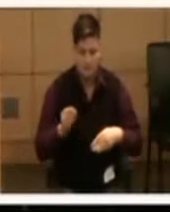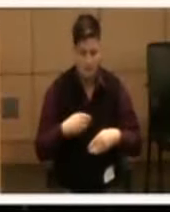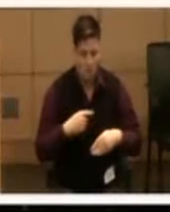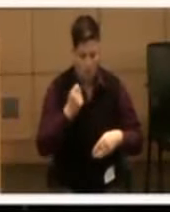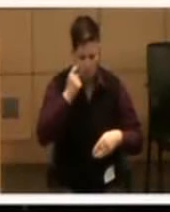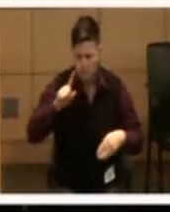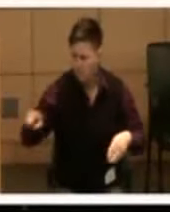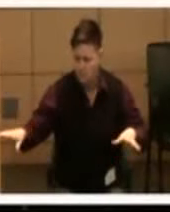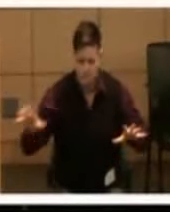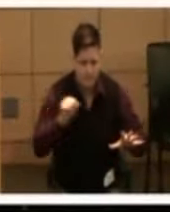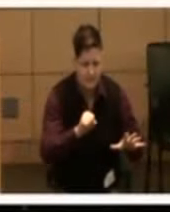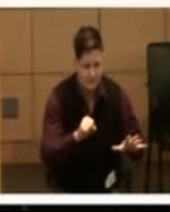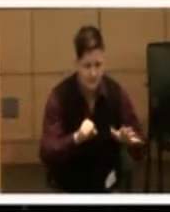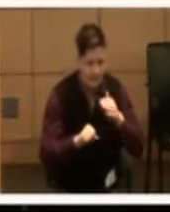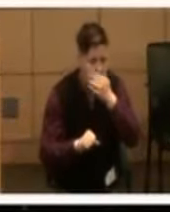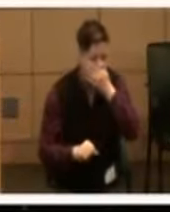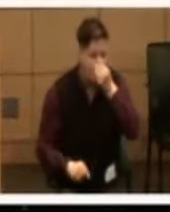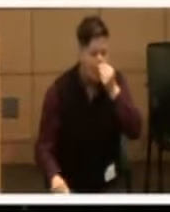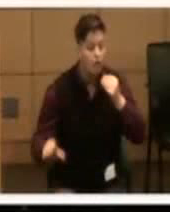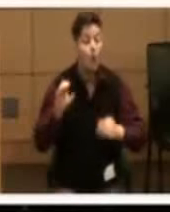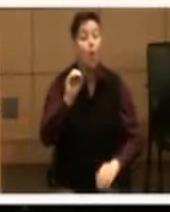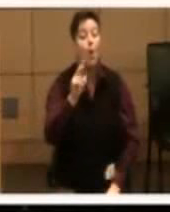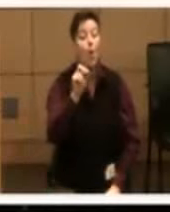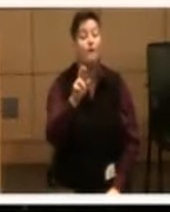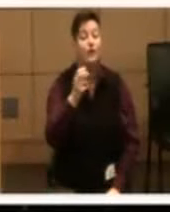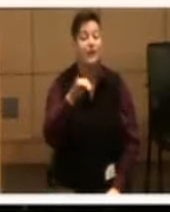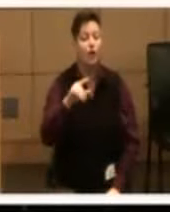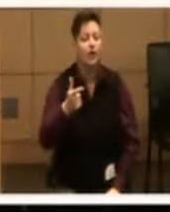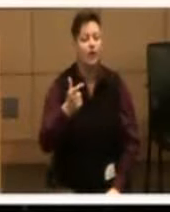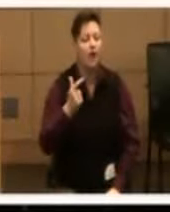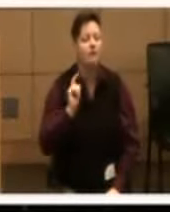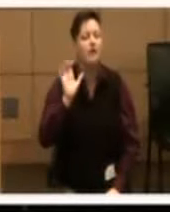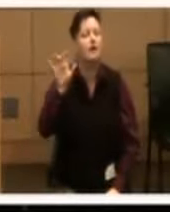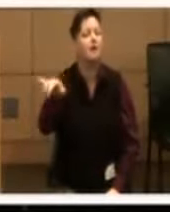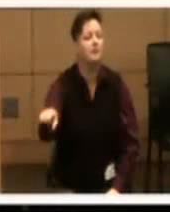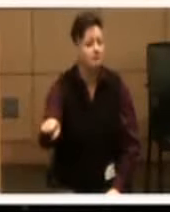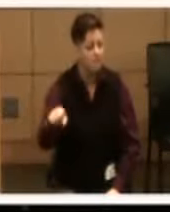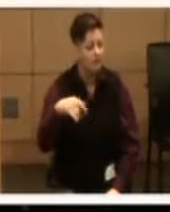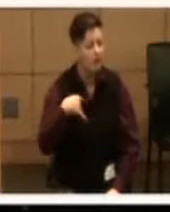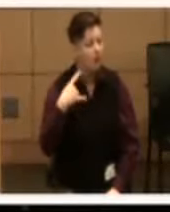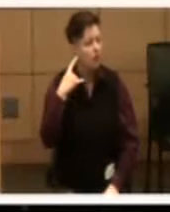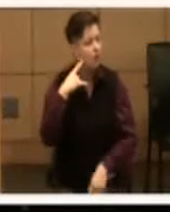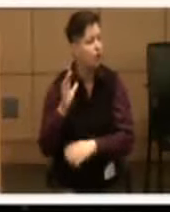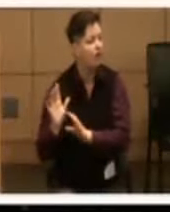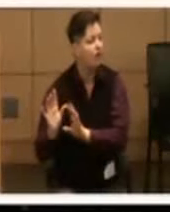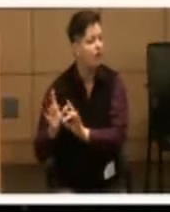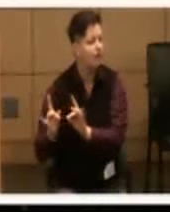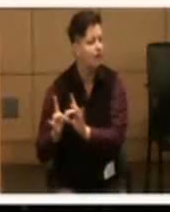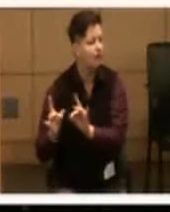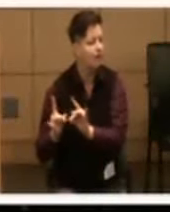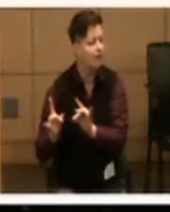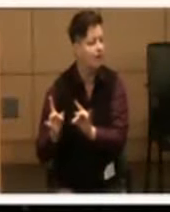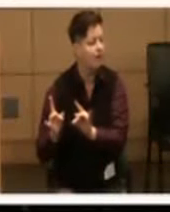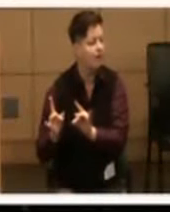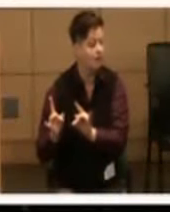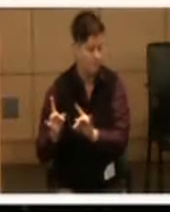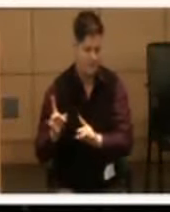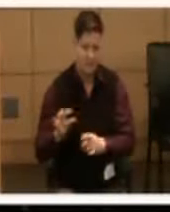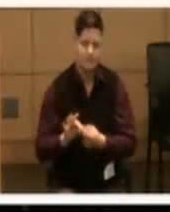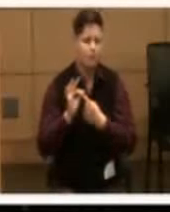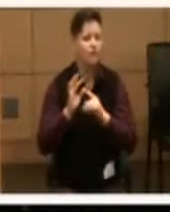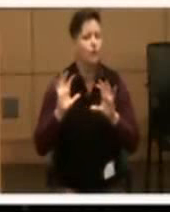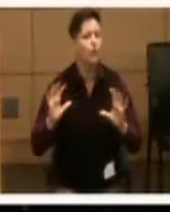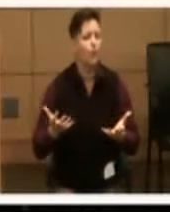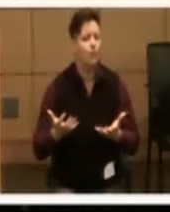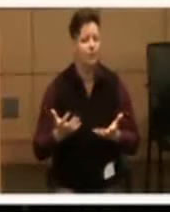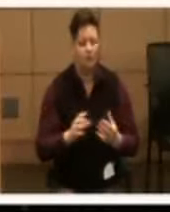and overhearing, which our kids miss all of the time, mm-hmm. And so especially in group situations, I think that's really important to